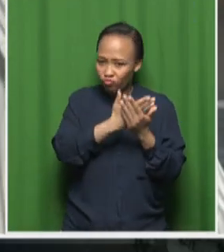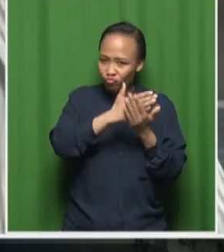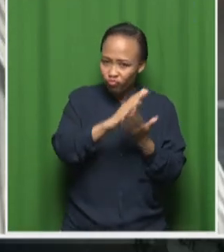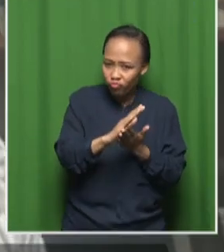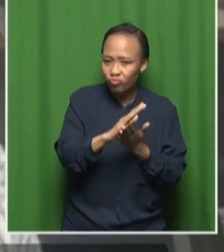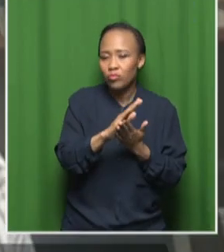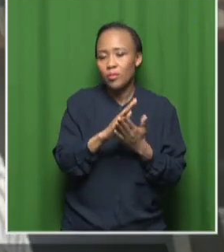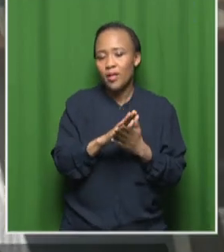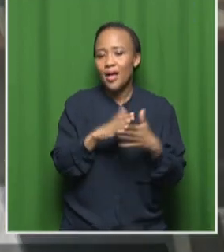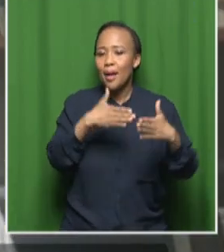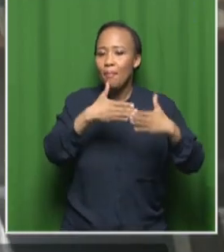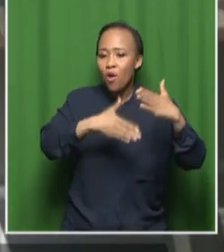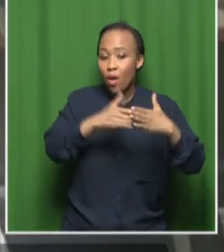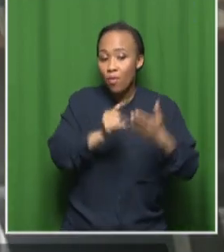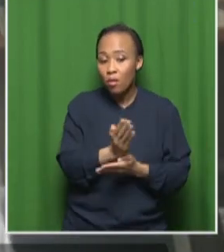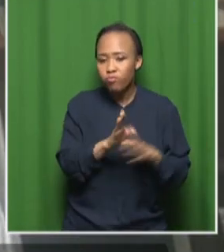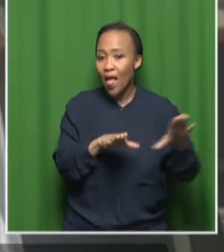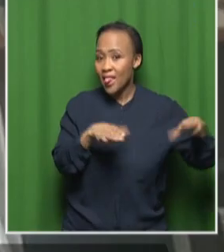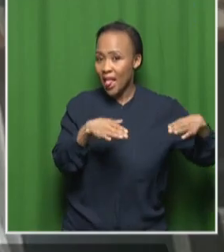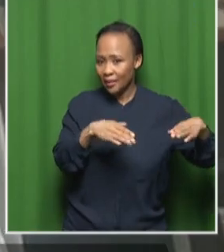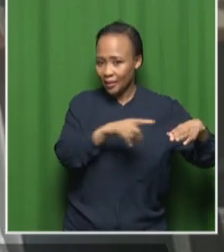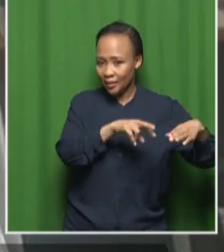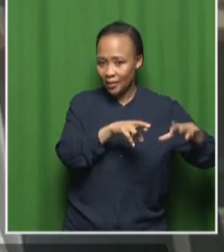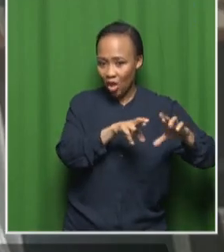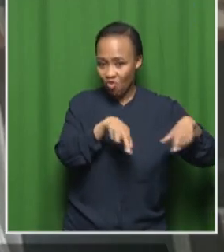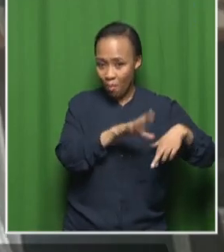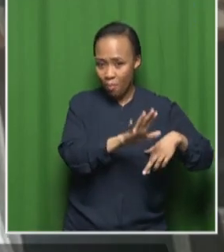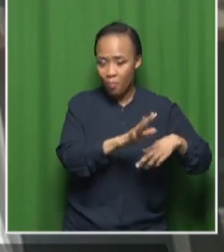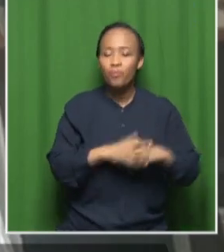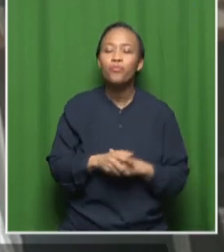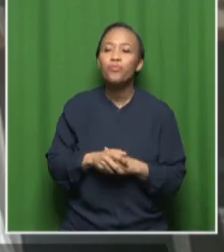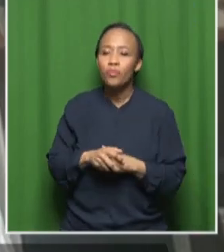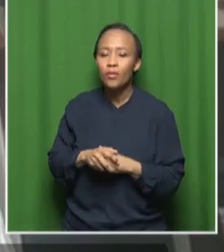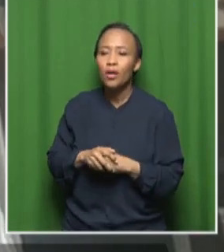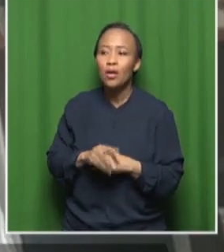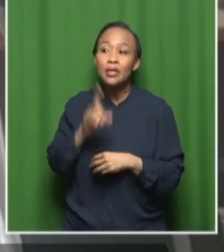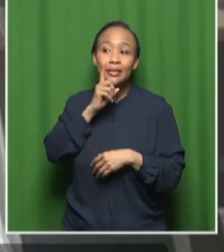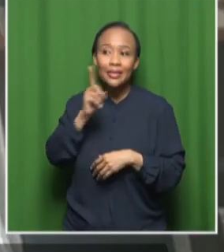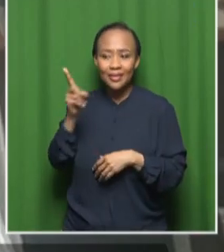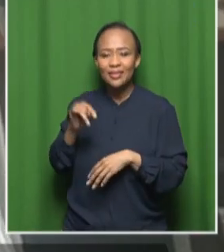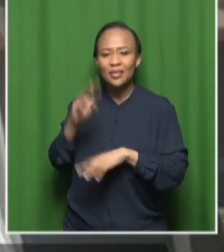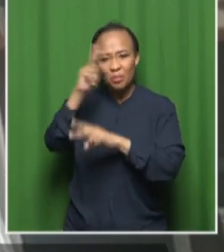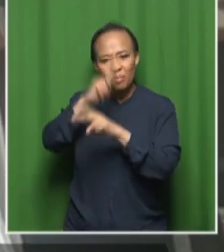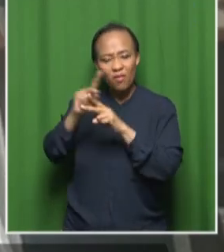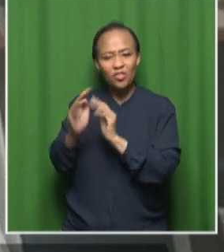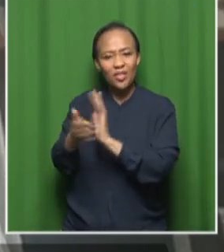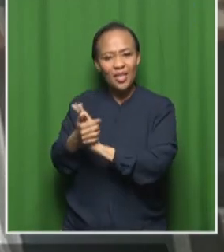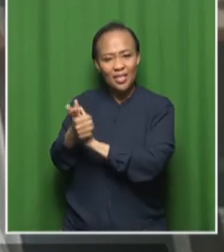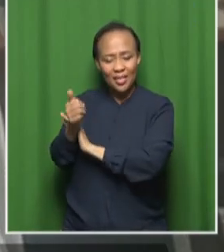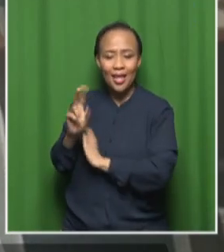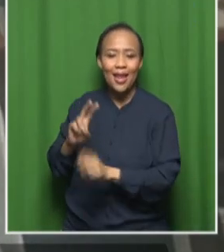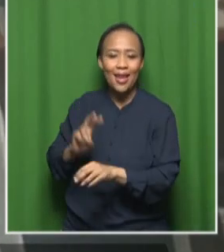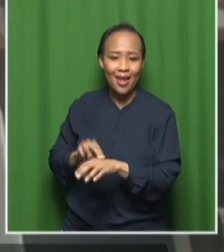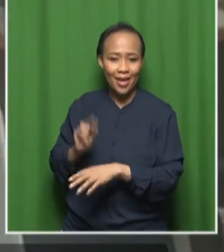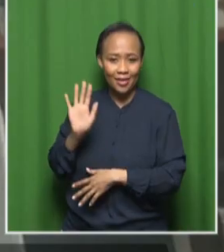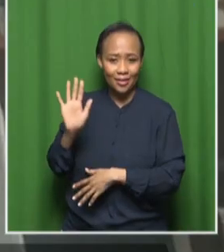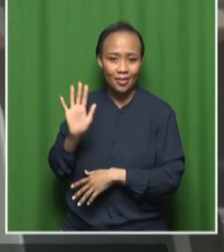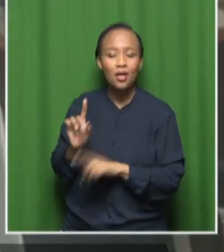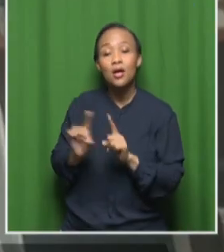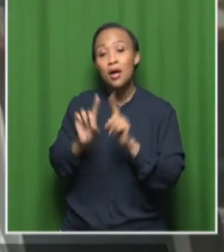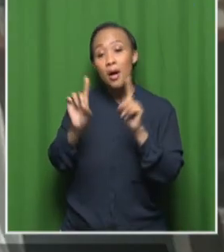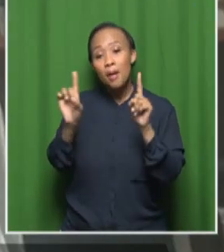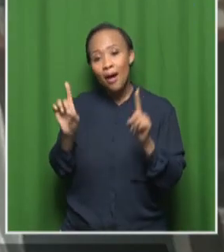Well, the teachers that are currently in the classroom definitely need professional upskilling, but teachers shouldn't be discouraged